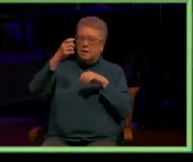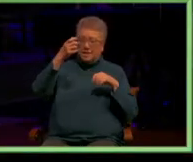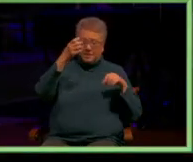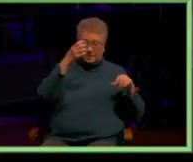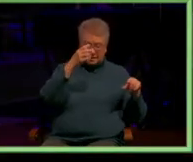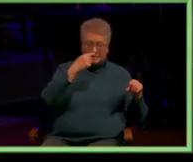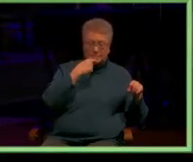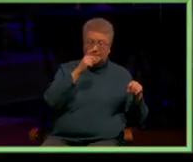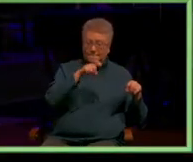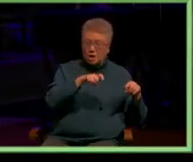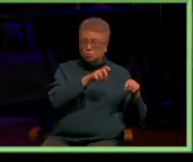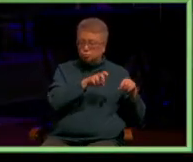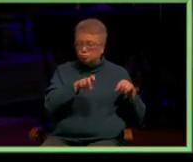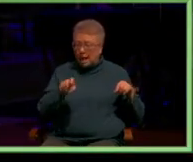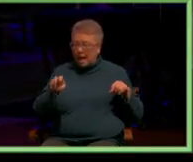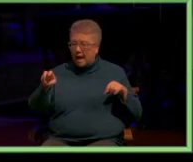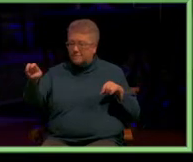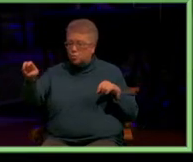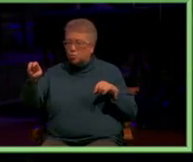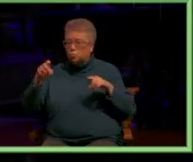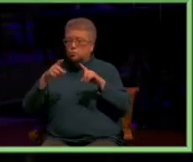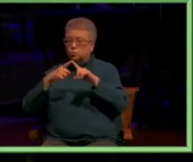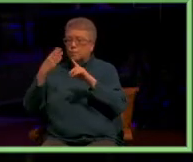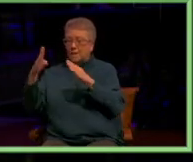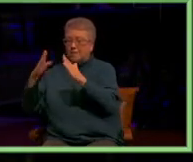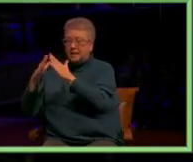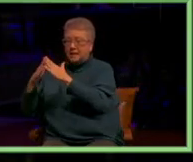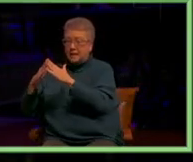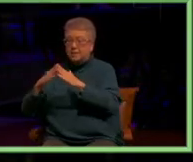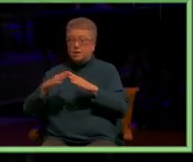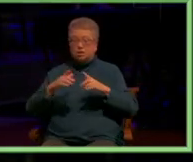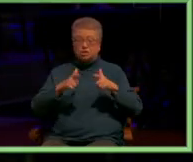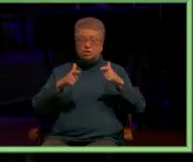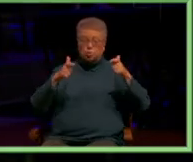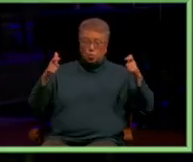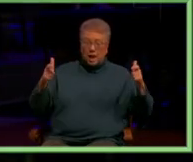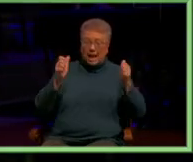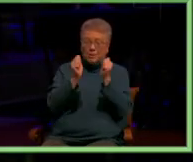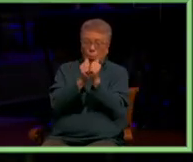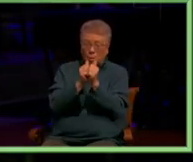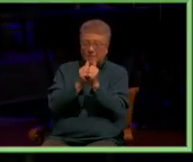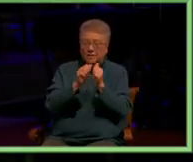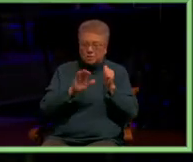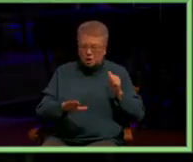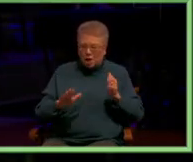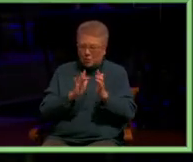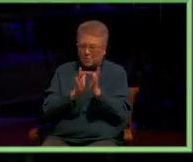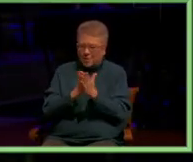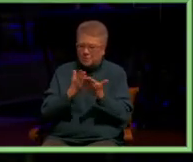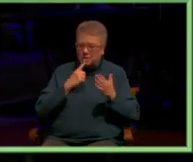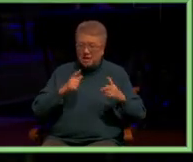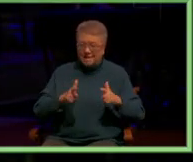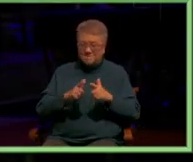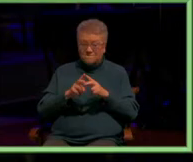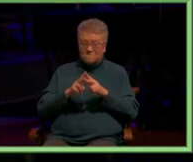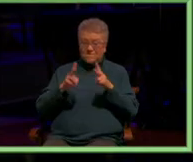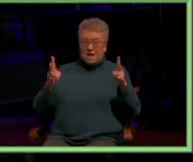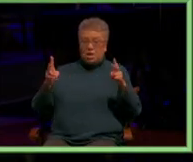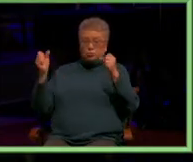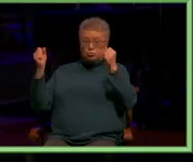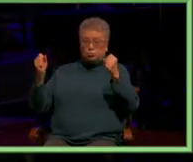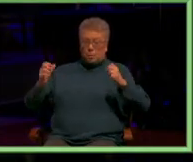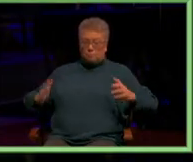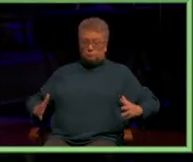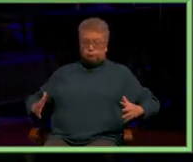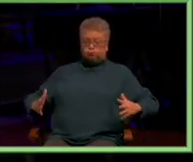says, great with child. That means very, very pregnant. She's traveling along the way,